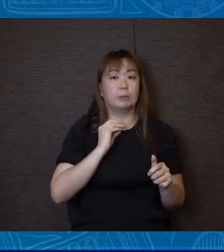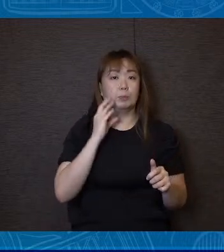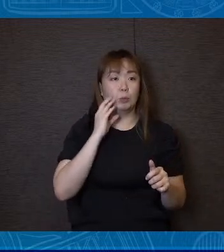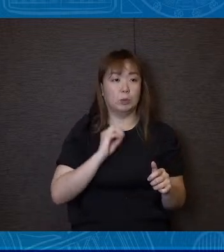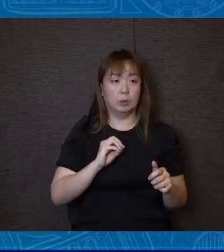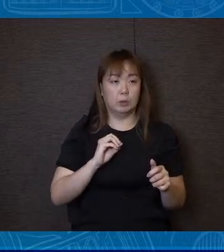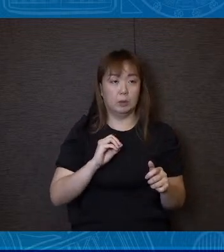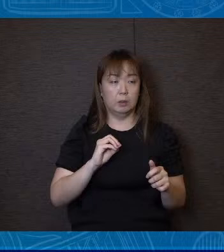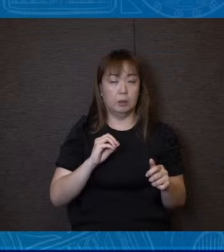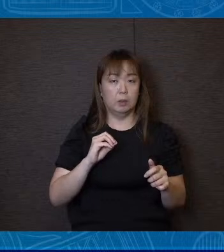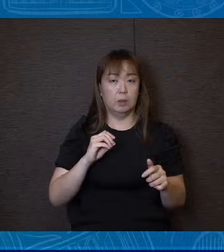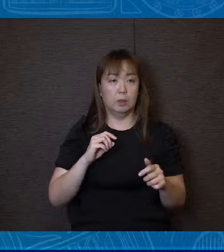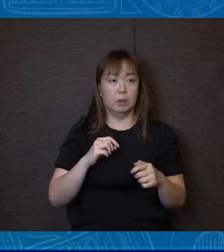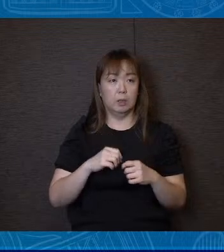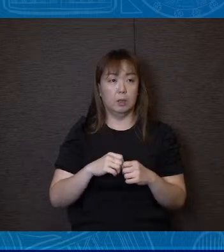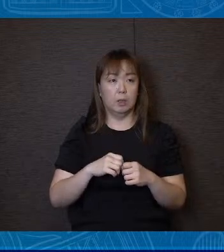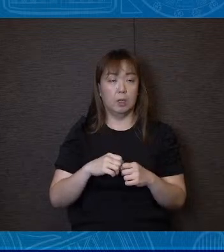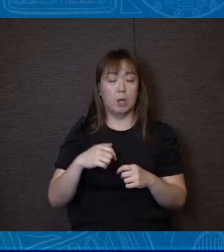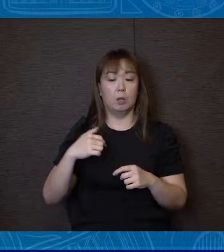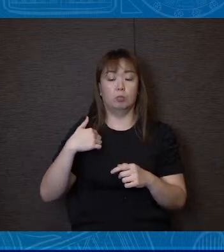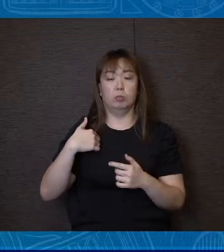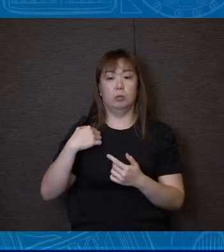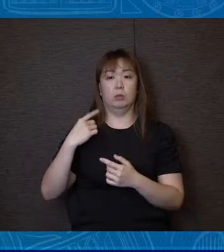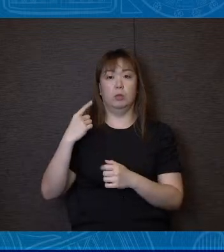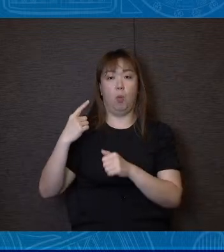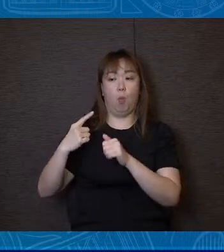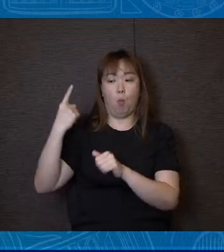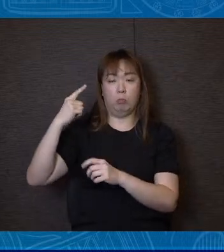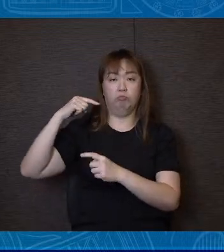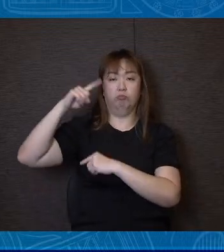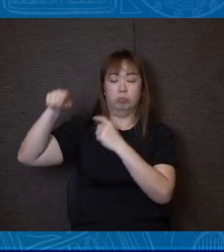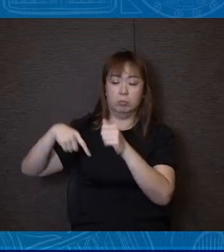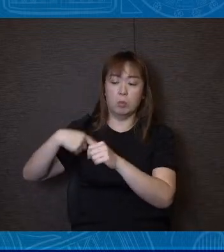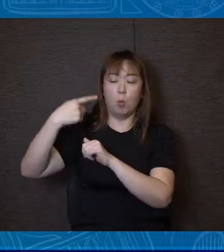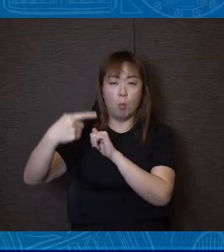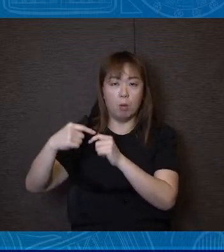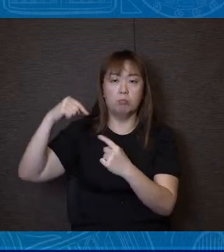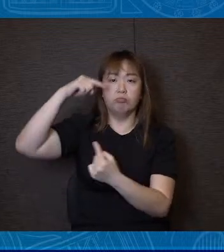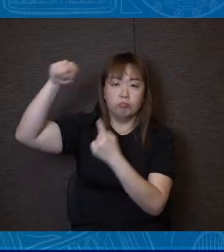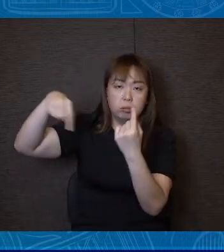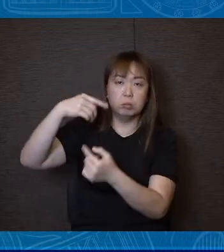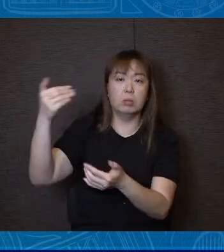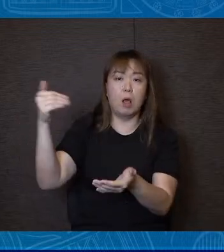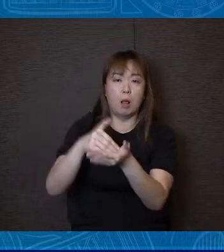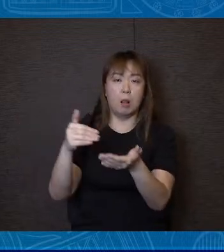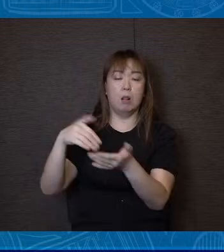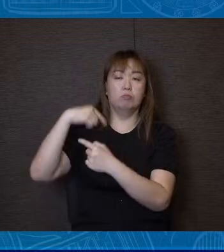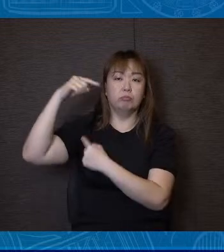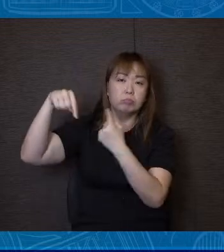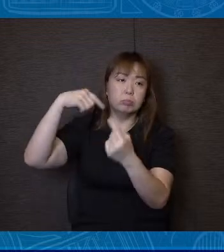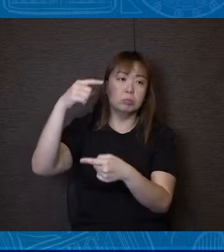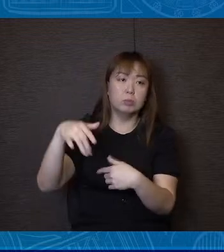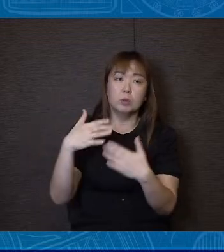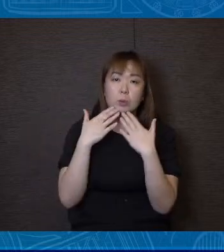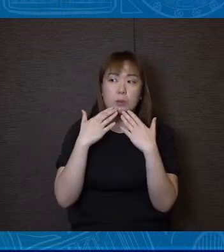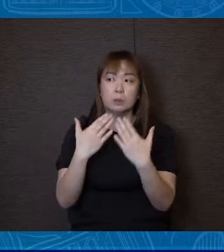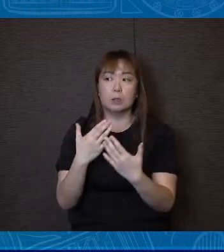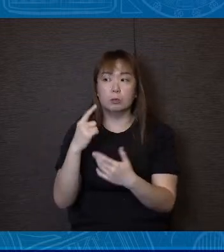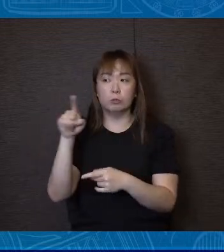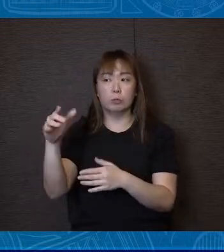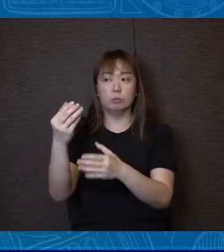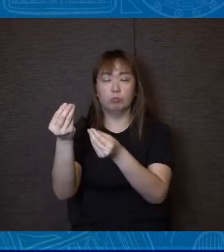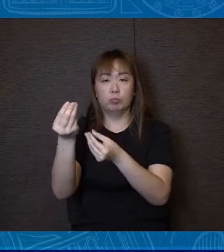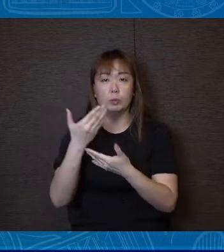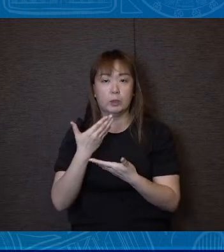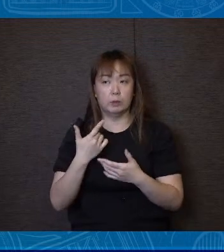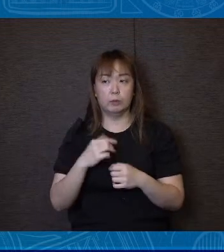typhoons in 1 week after another. So thank you for the question, and thank you for all the knowledge that you shared for us.